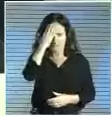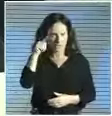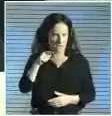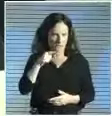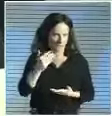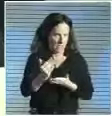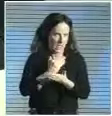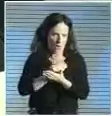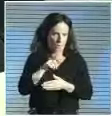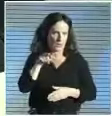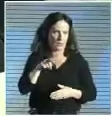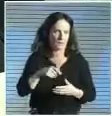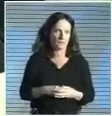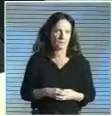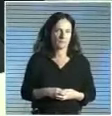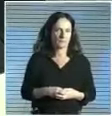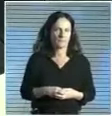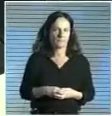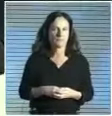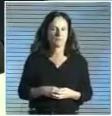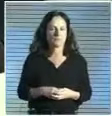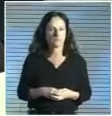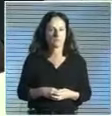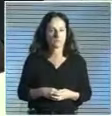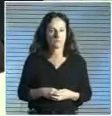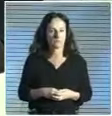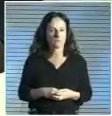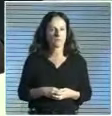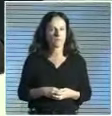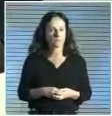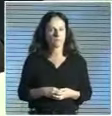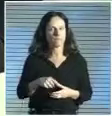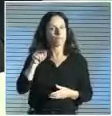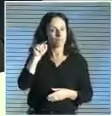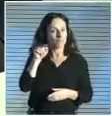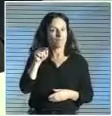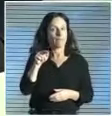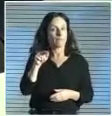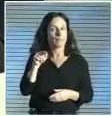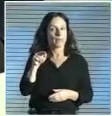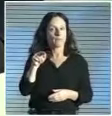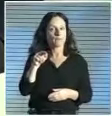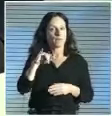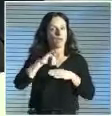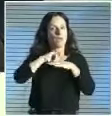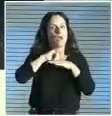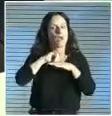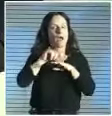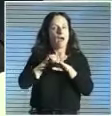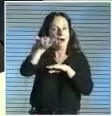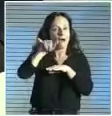737 aircraft. We have a total of 15 aircraft. And a small hotel chain with